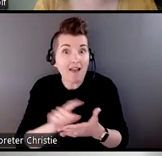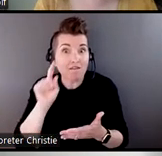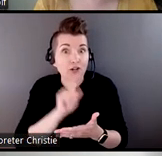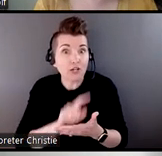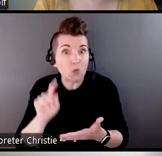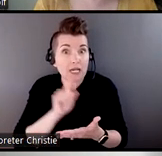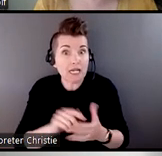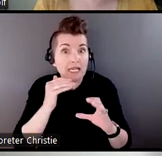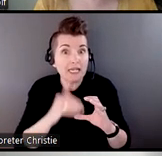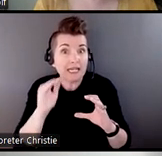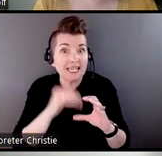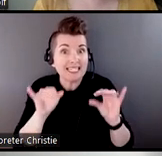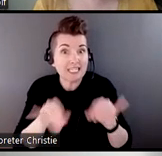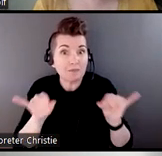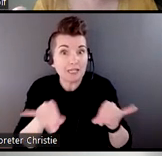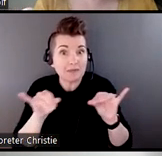about that event.